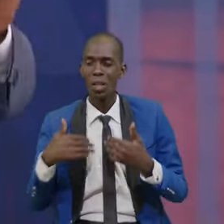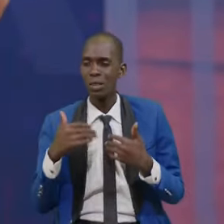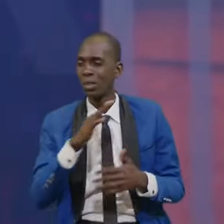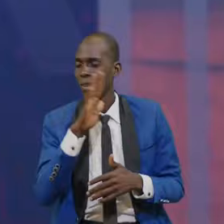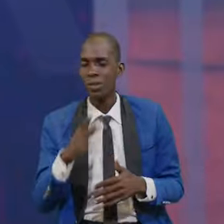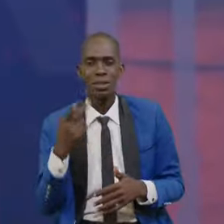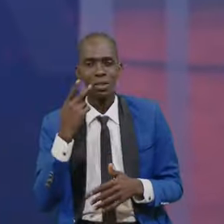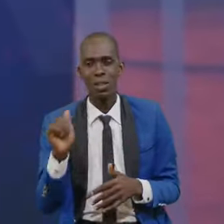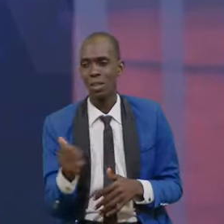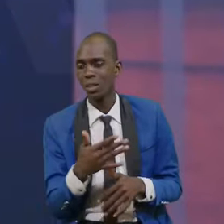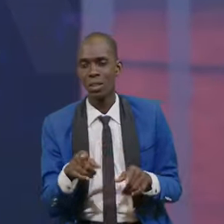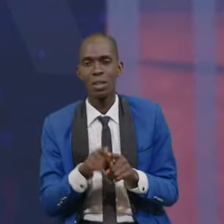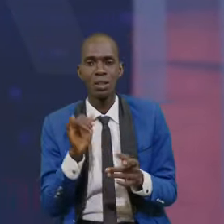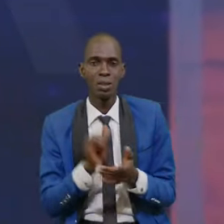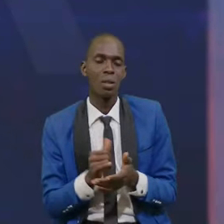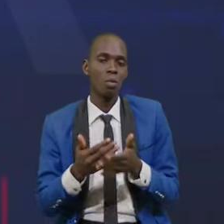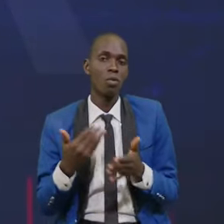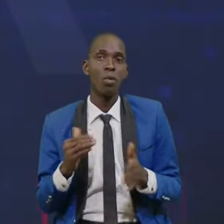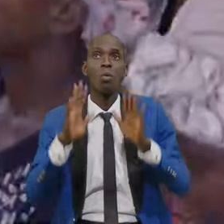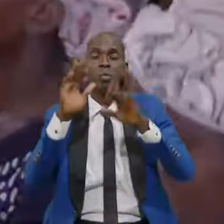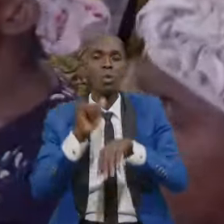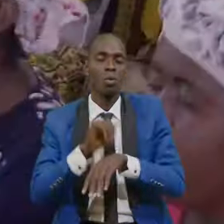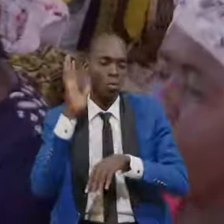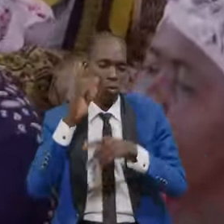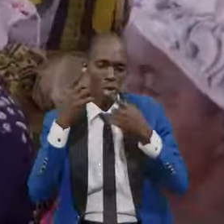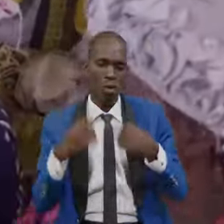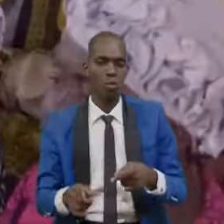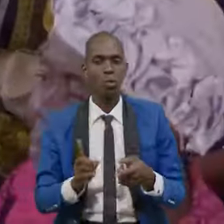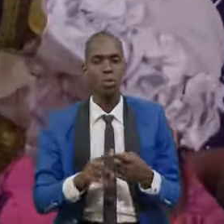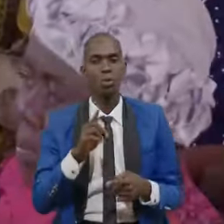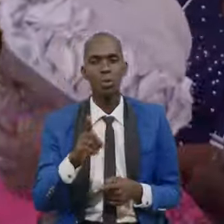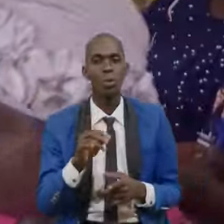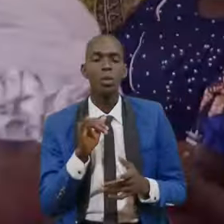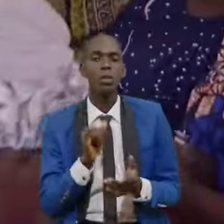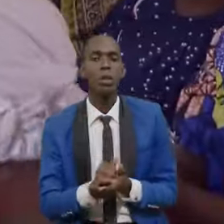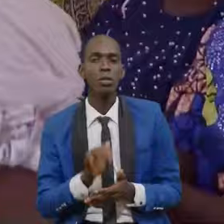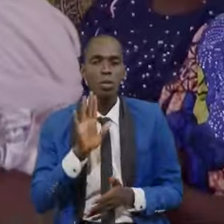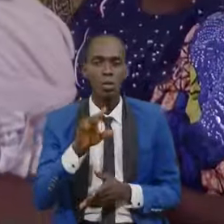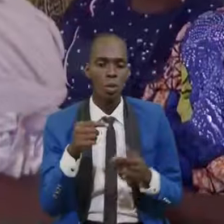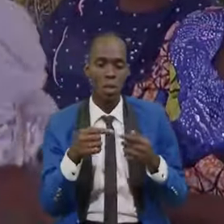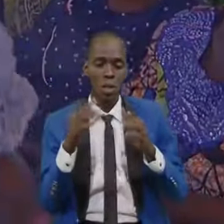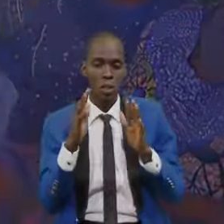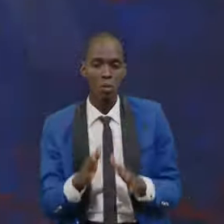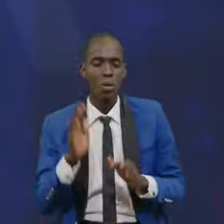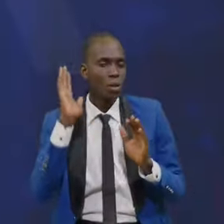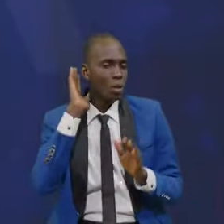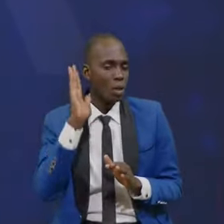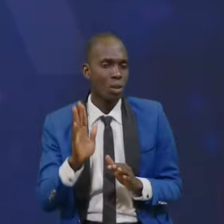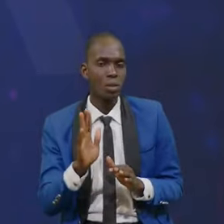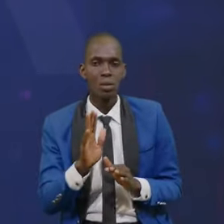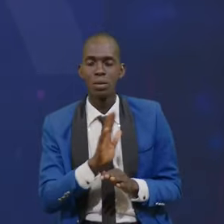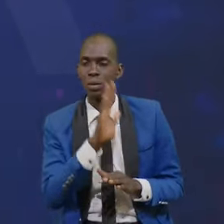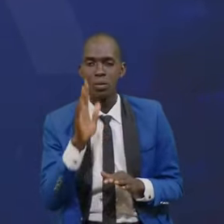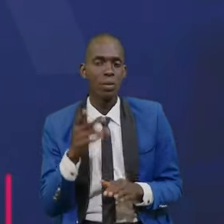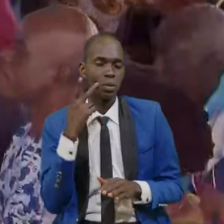before. Miracle is going to happen to you that your enemies had never seen